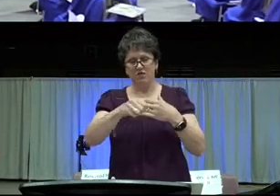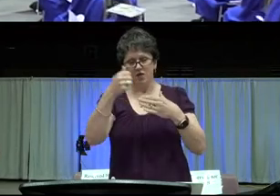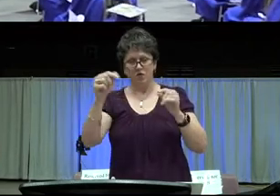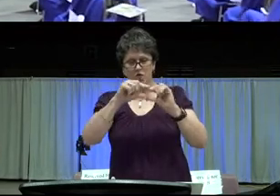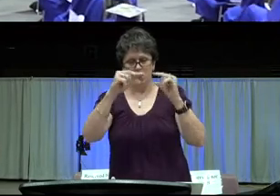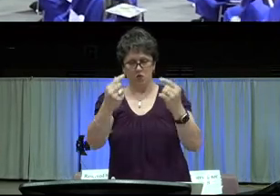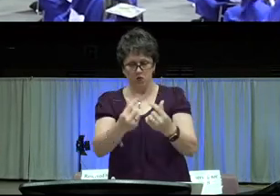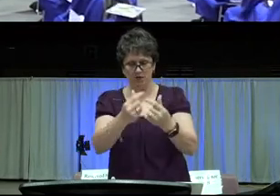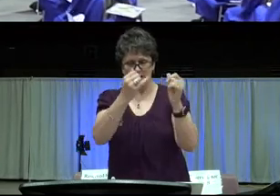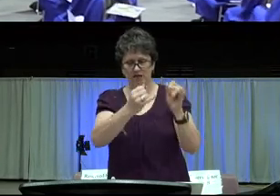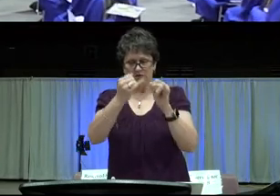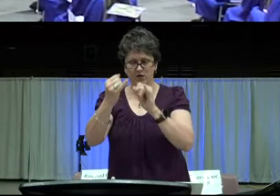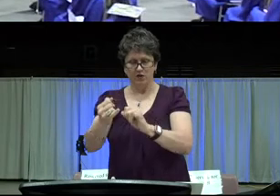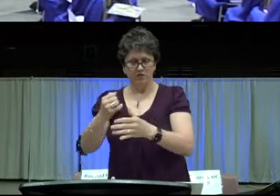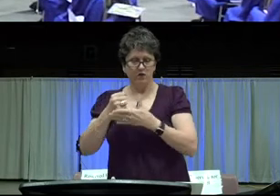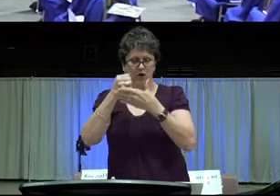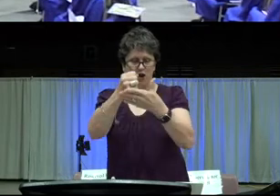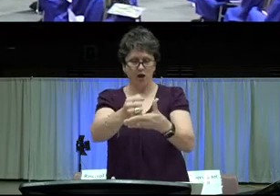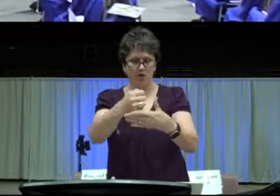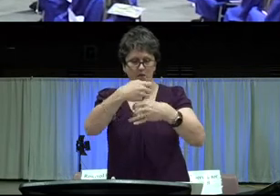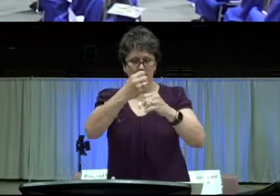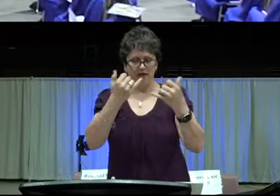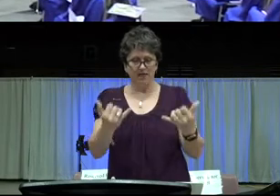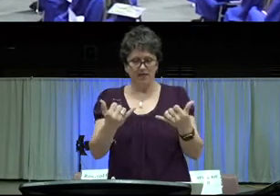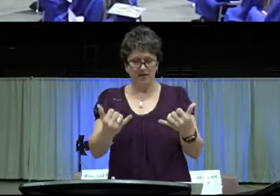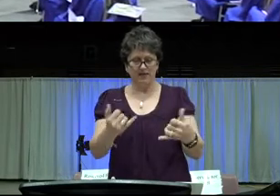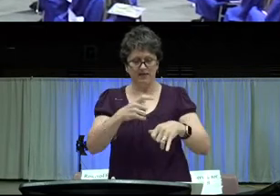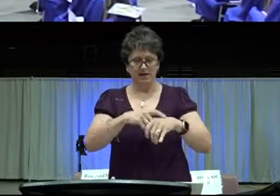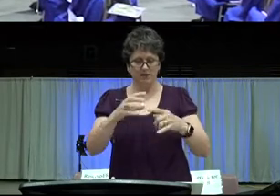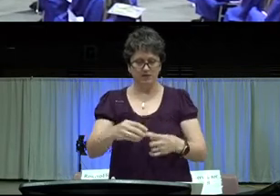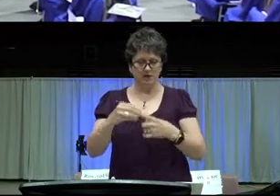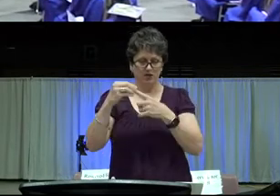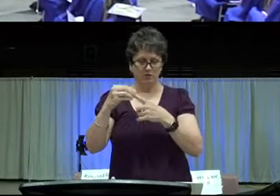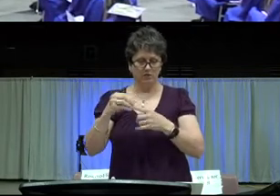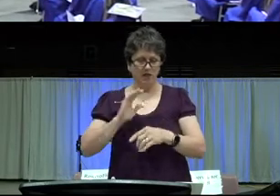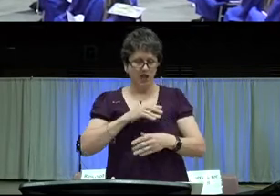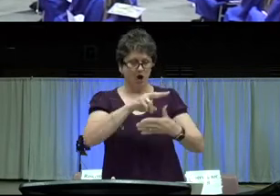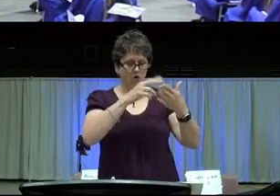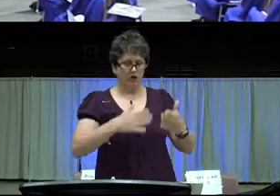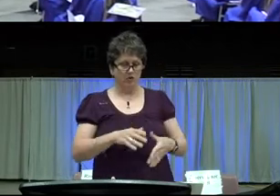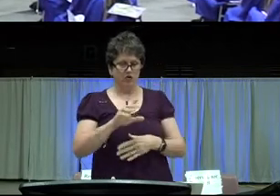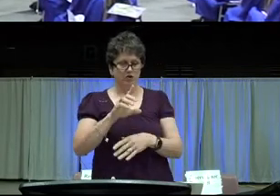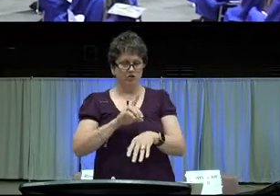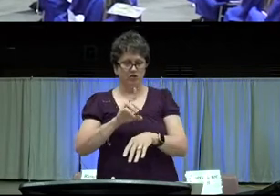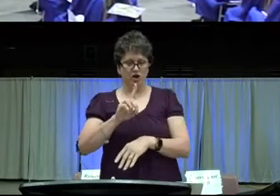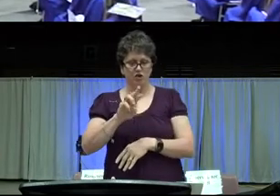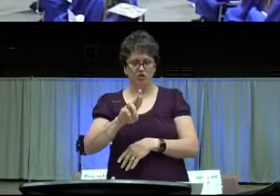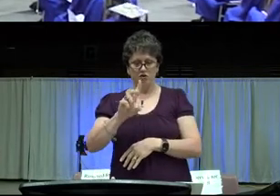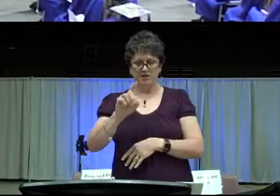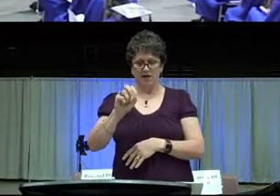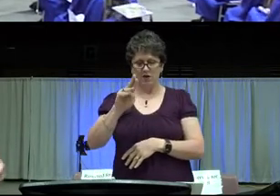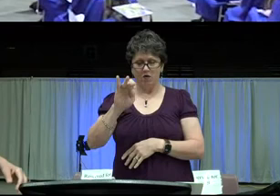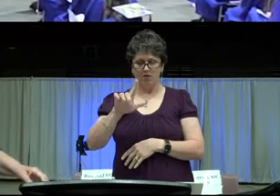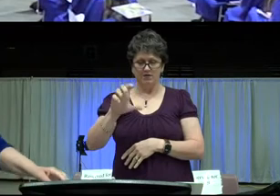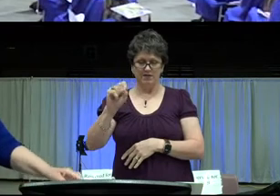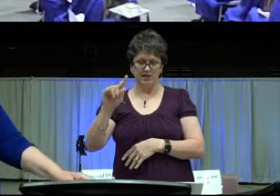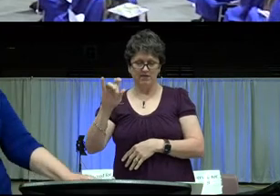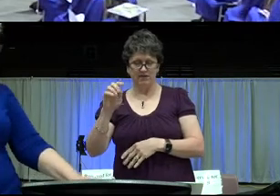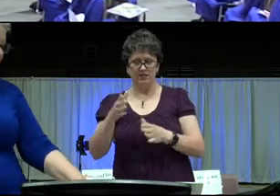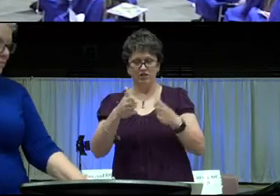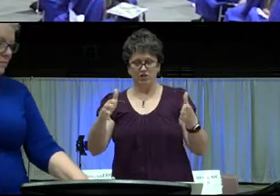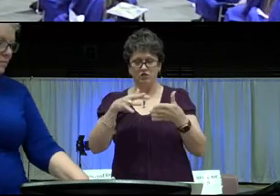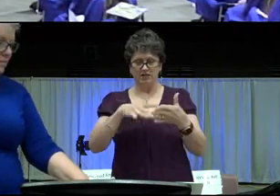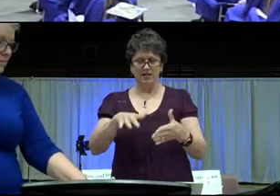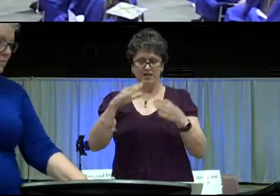thanking the following groups and individuals for helping to make this occasion special. Our reader, Dr. Daryl Stevens, General